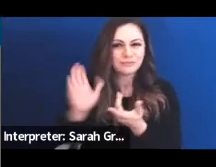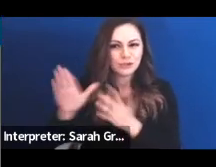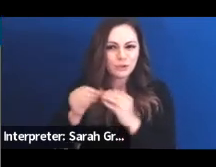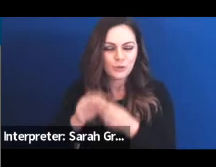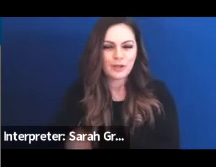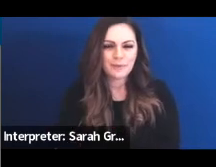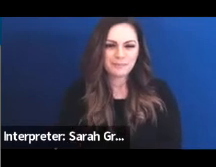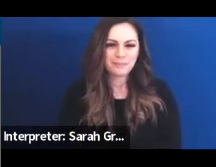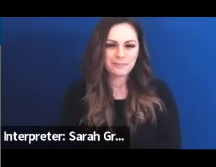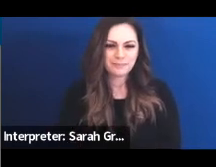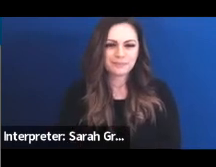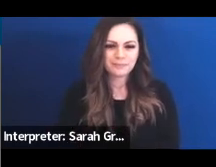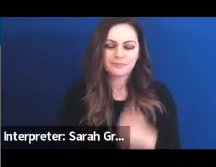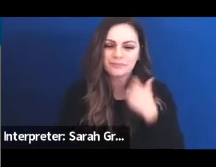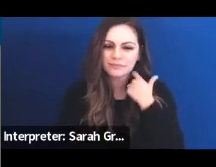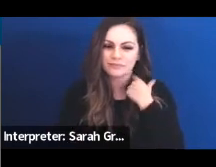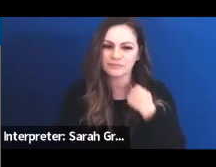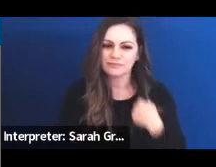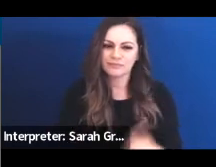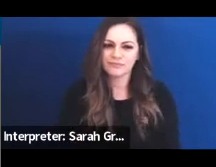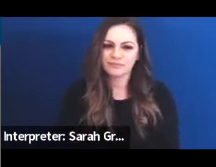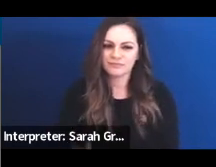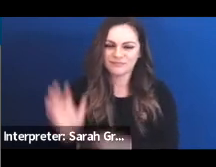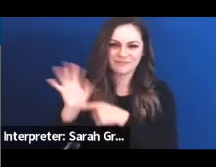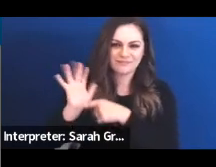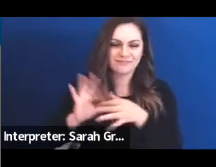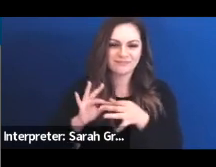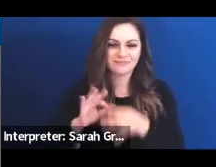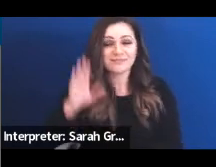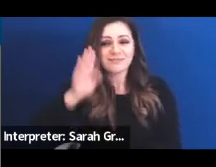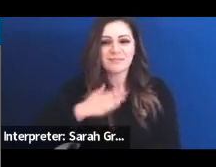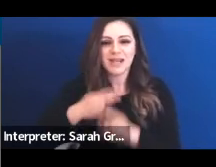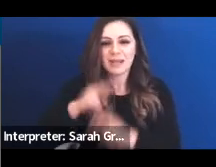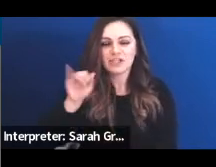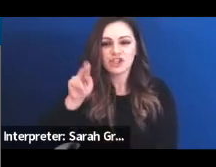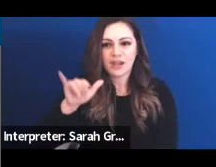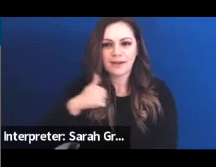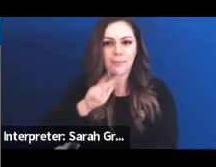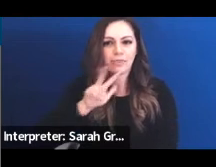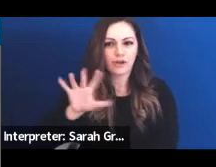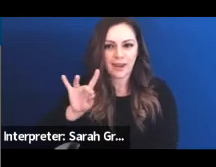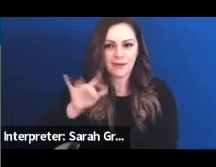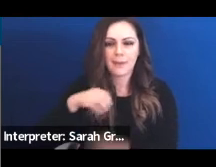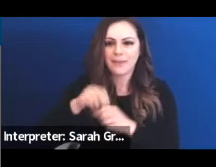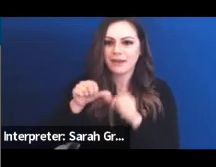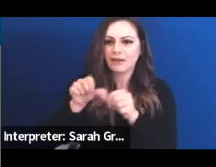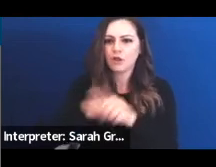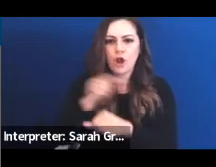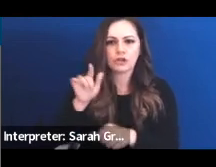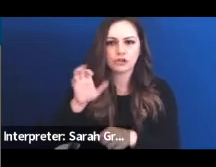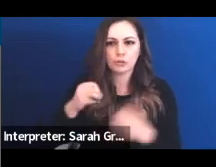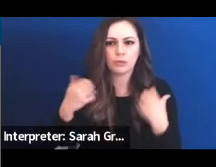My name is Jenny, and I am 38 years old. I'm a person in long-term recovery for now a little over